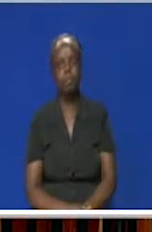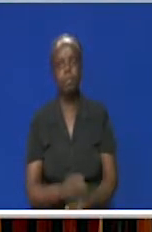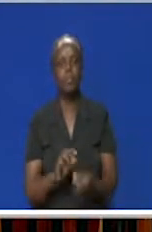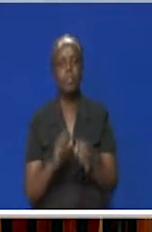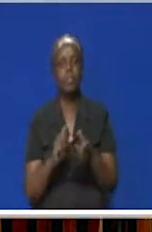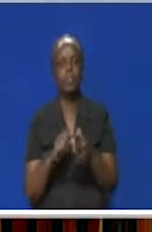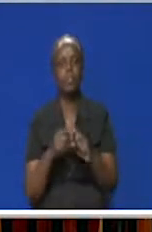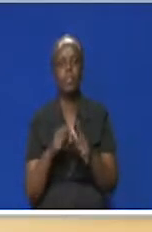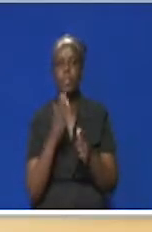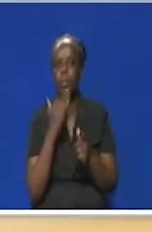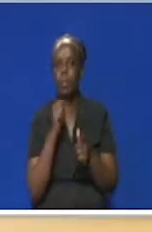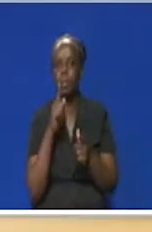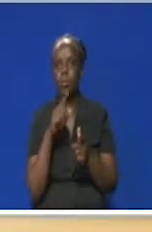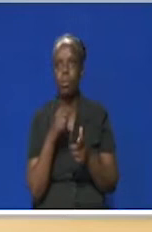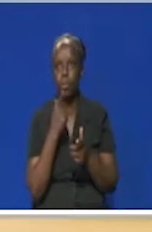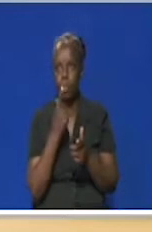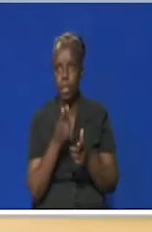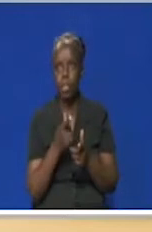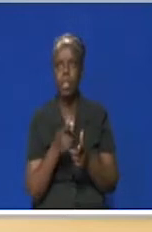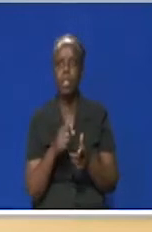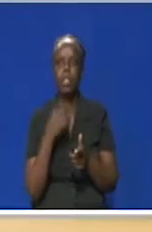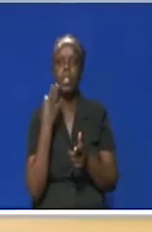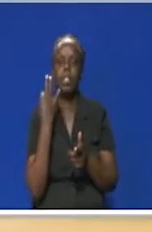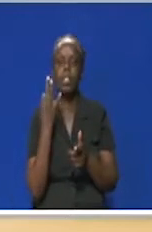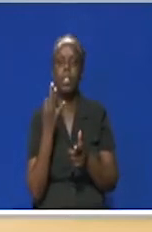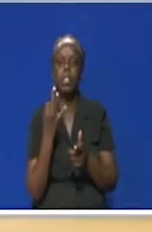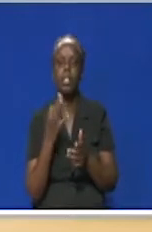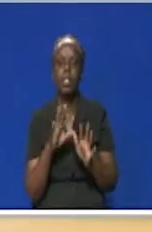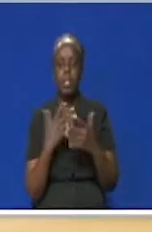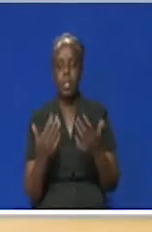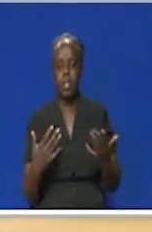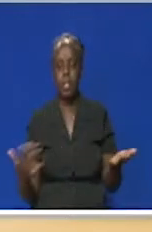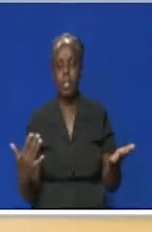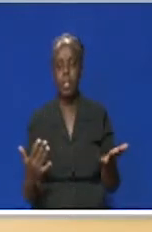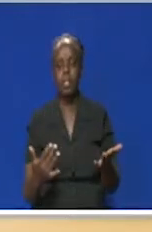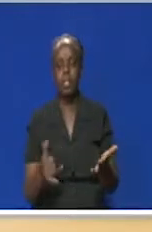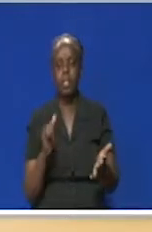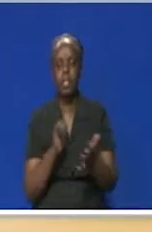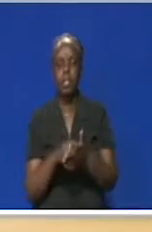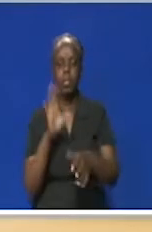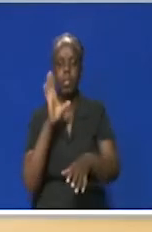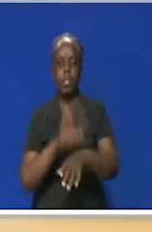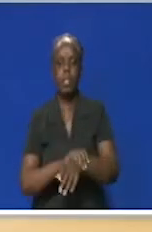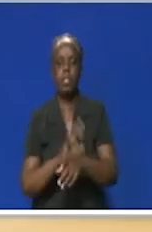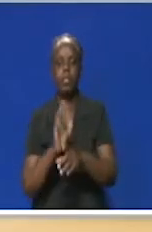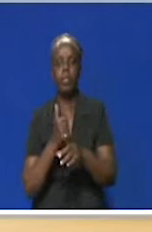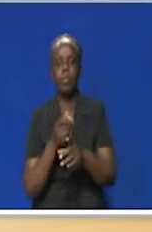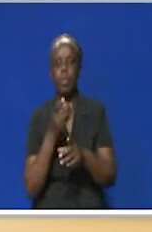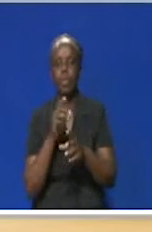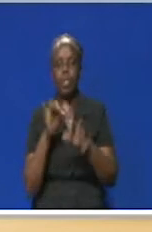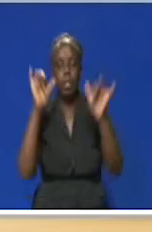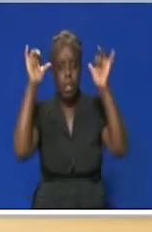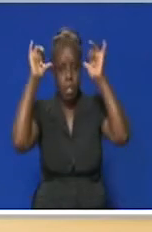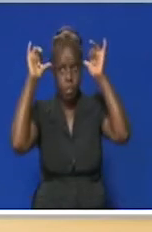Then I want you to state 3 products that we get from